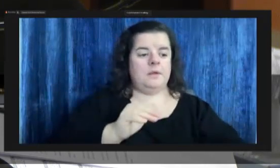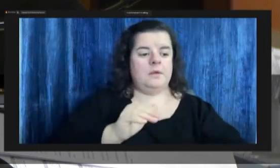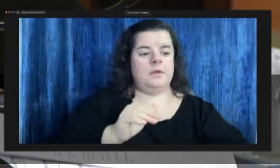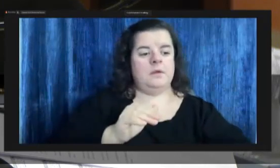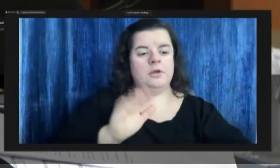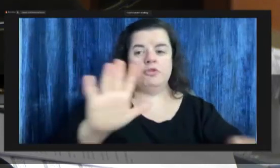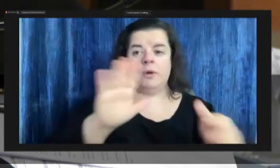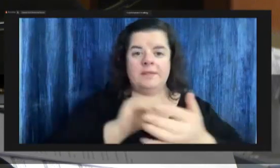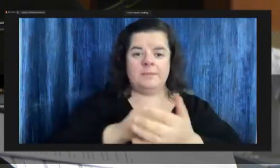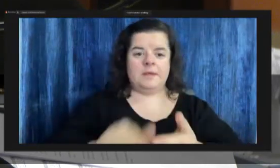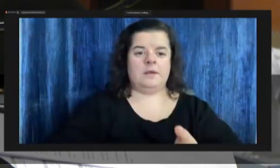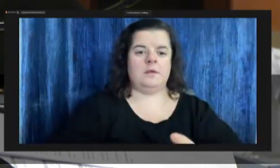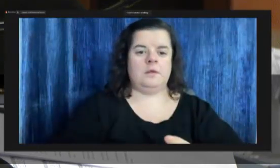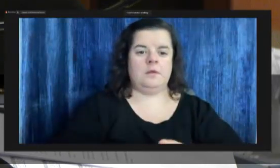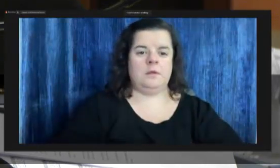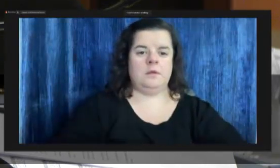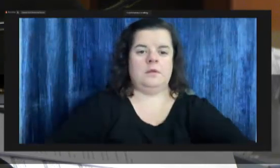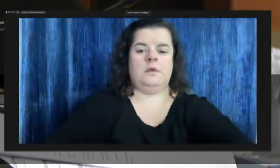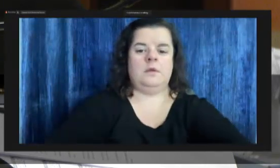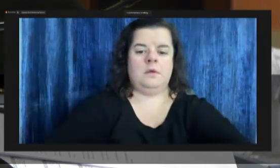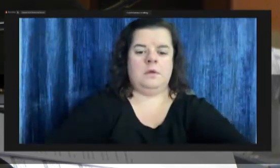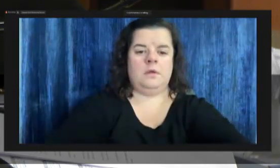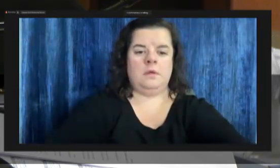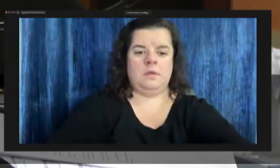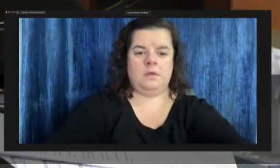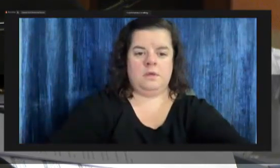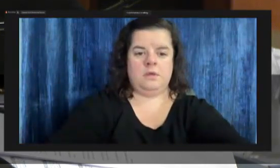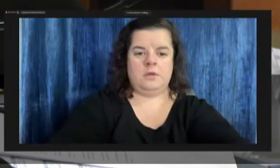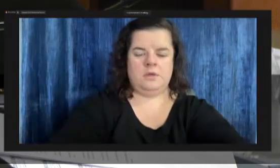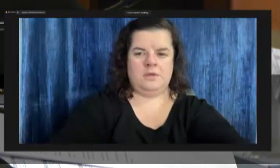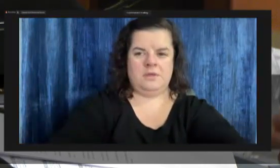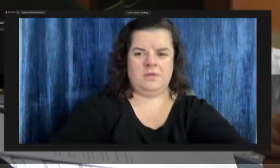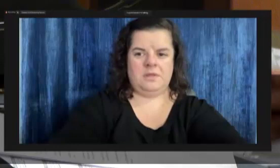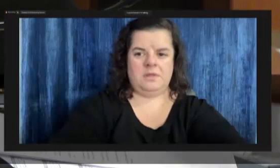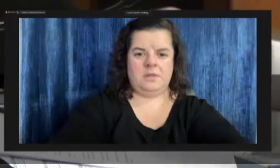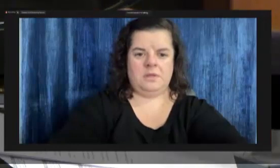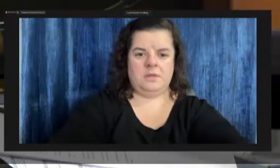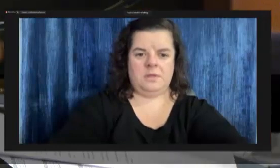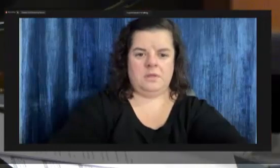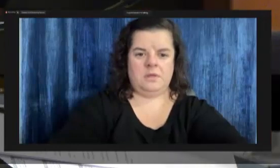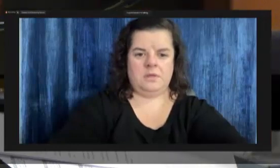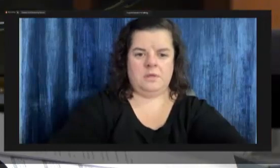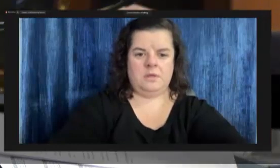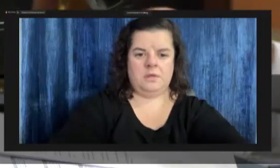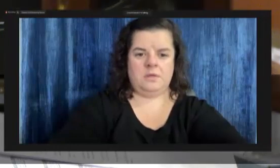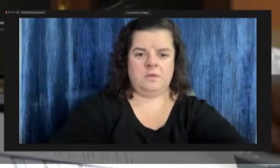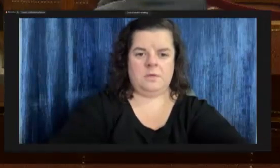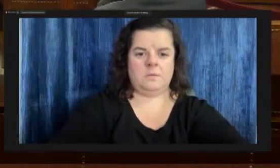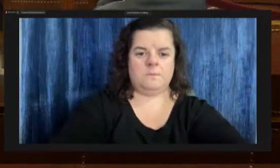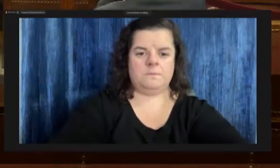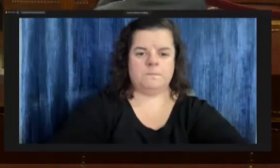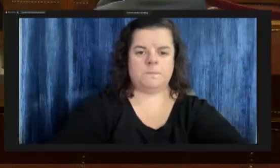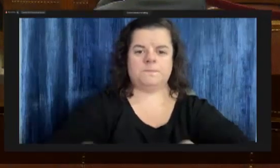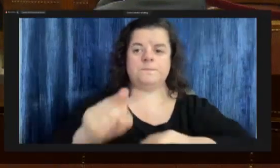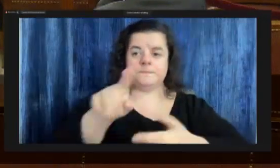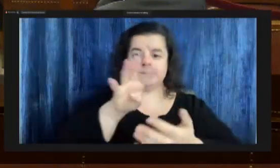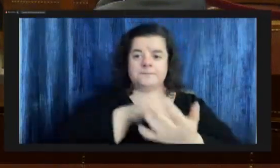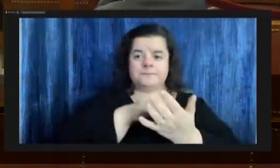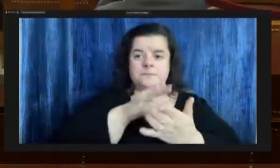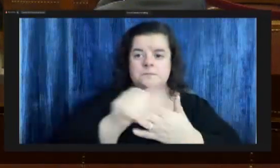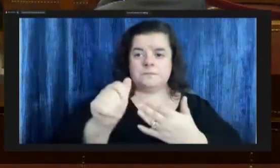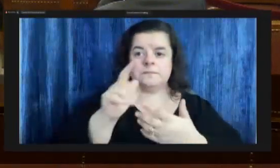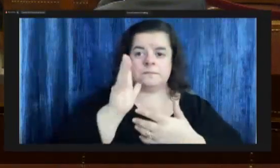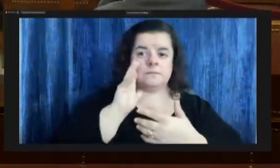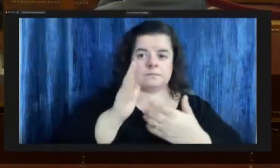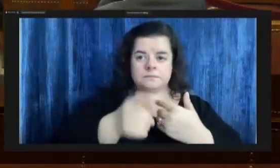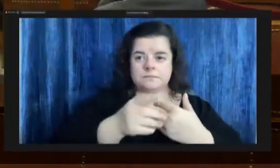We're in the middle. But we don't know. The one project may not be here until I'm dead. Majority of this $4 million for Thaddeus Stevens. So, I better quit